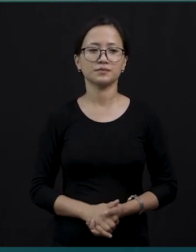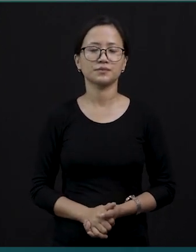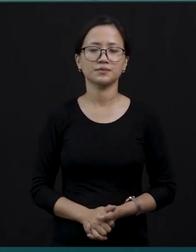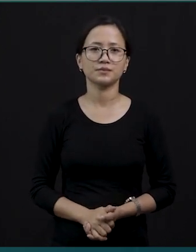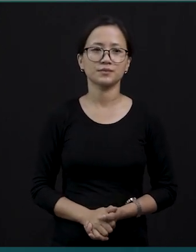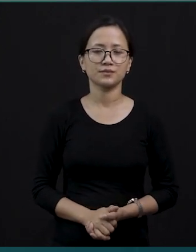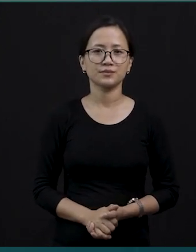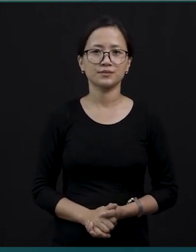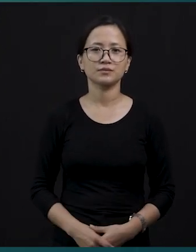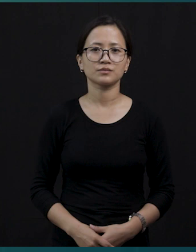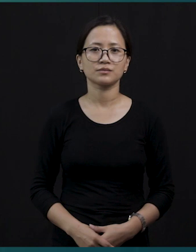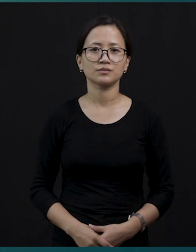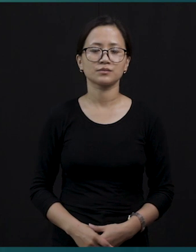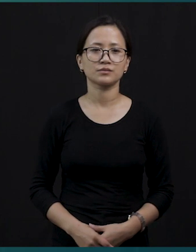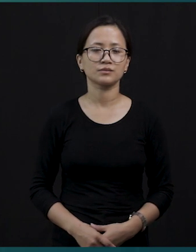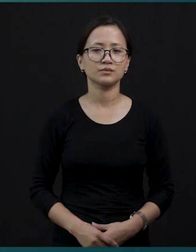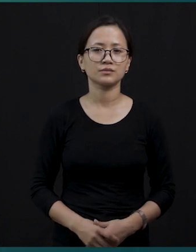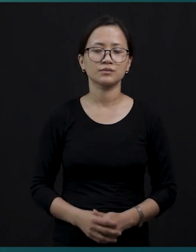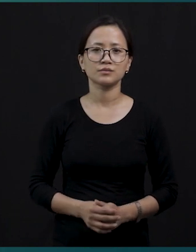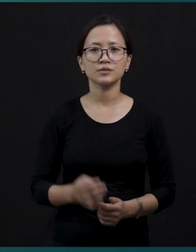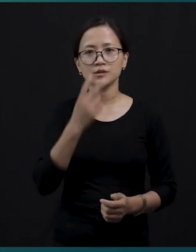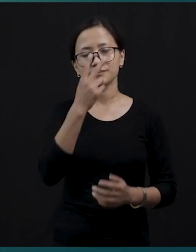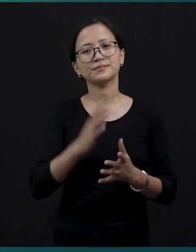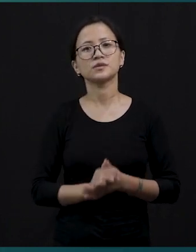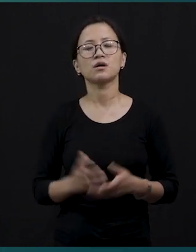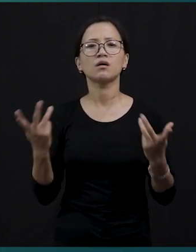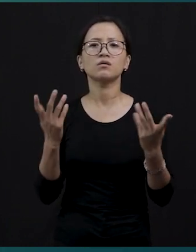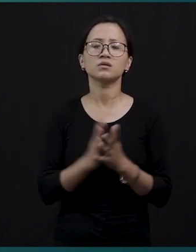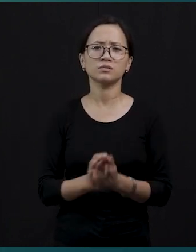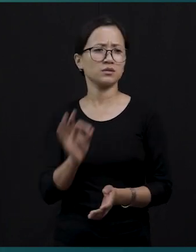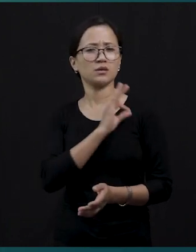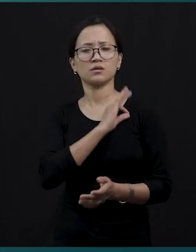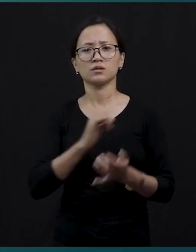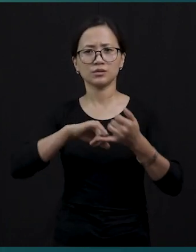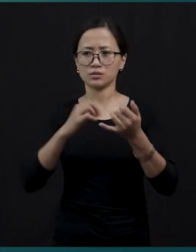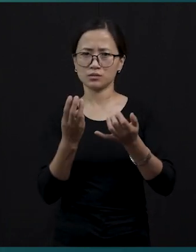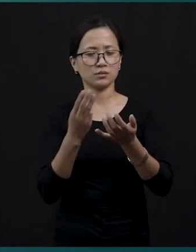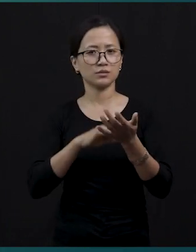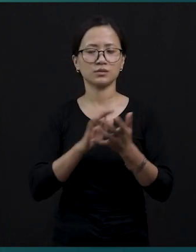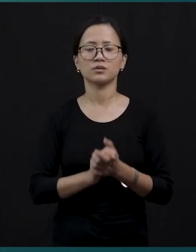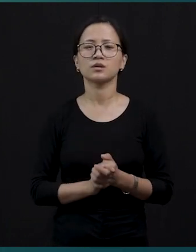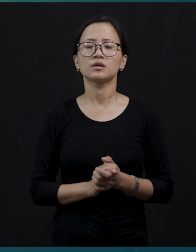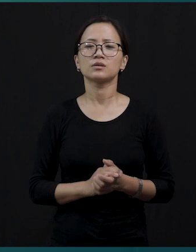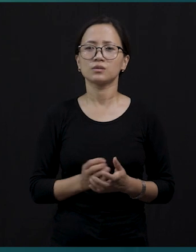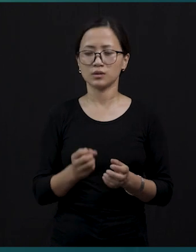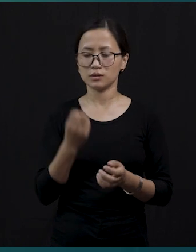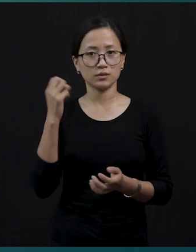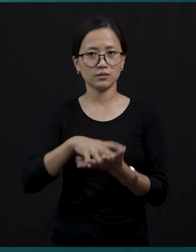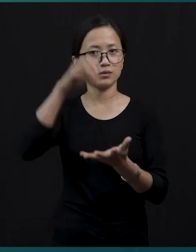807. Right? Alright students, see how many interesting sums we learned today about